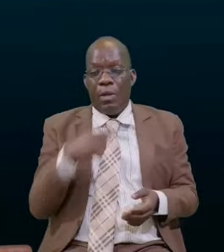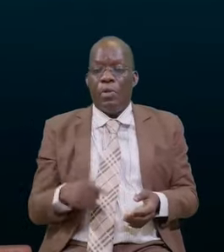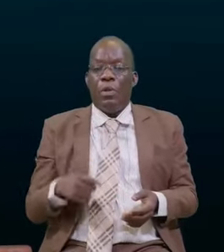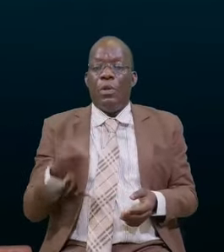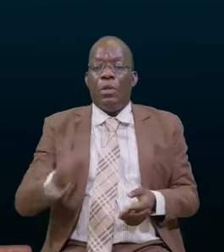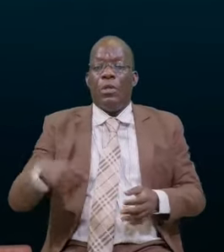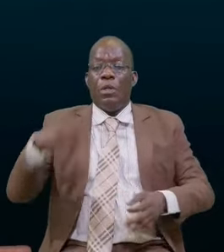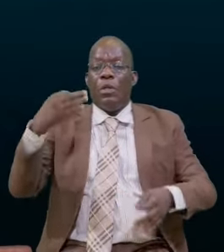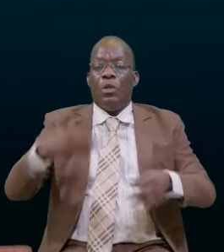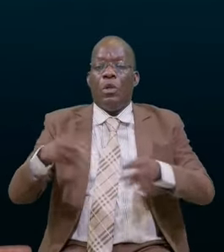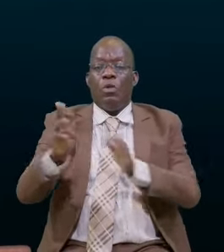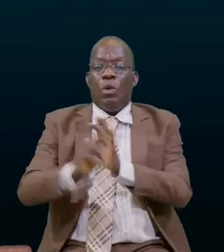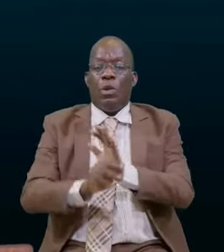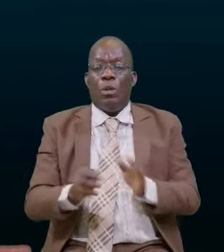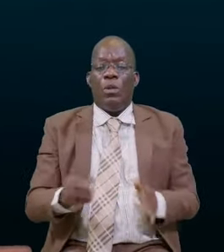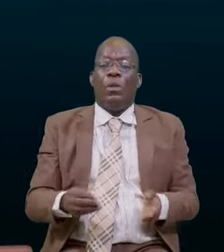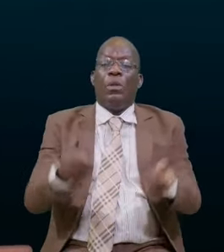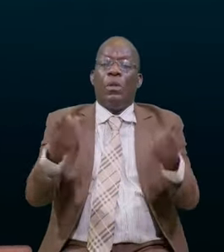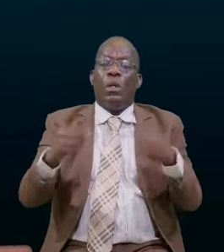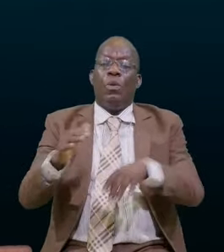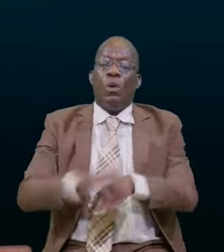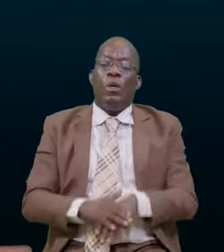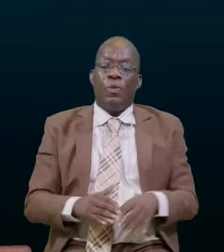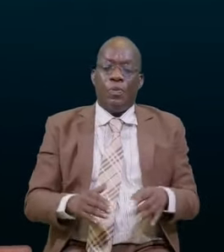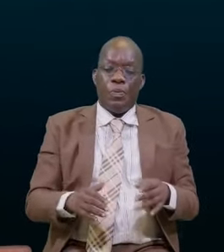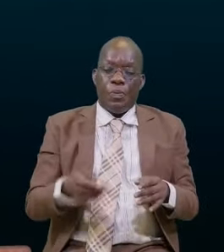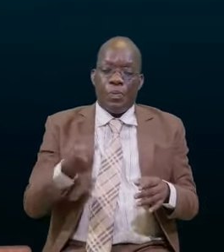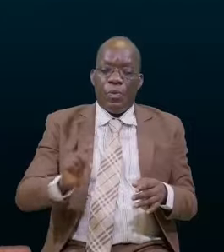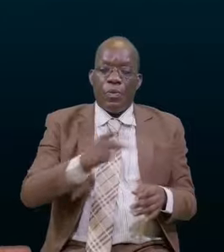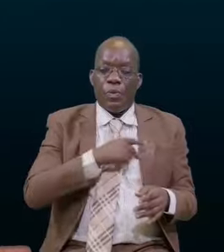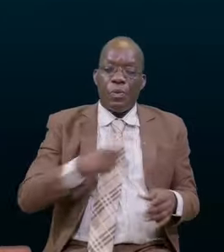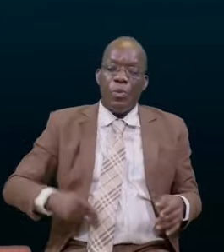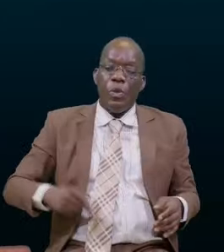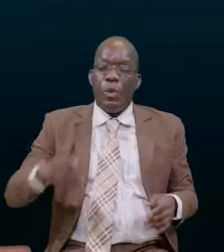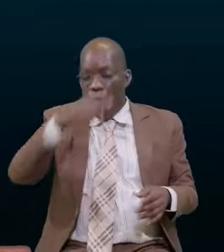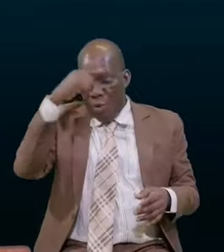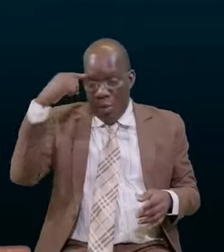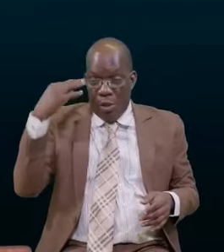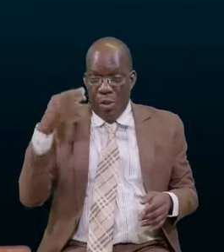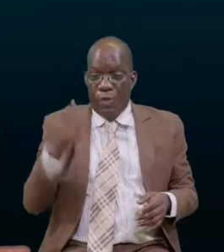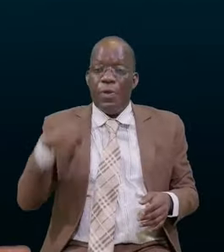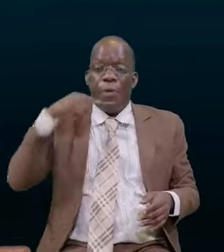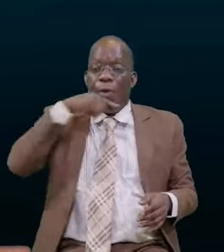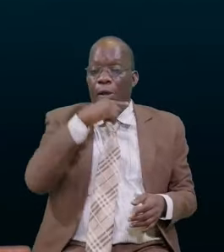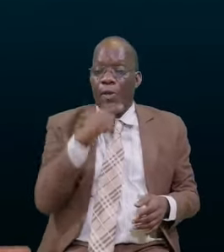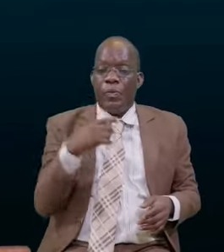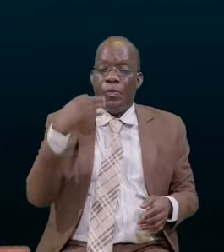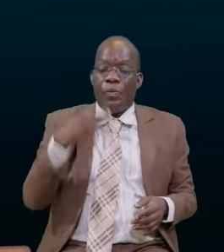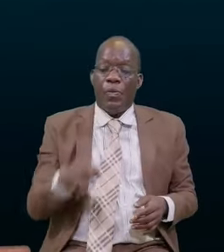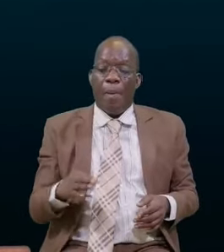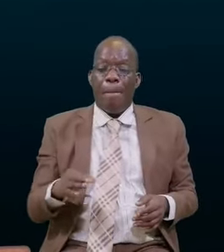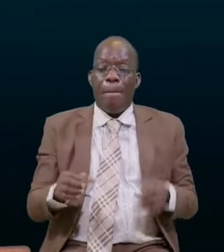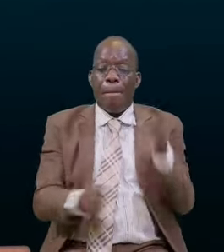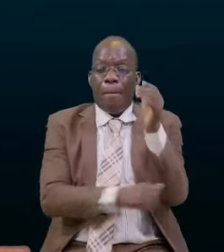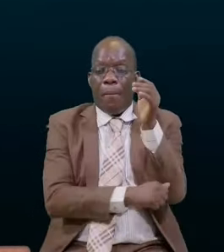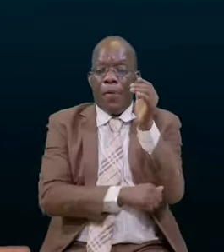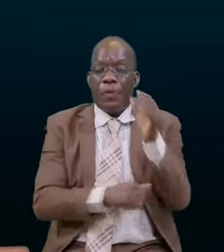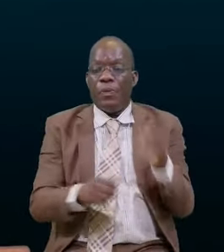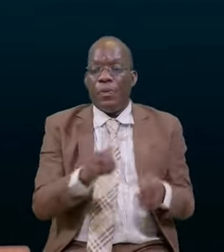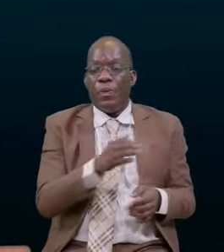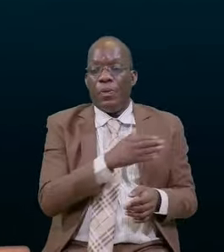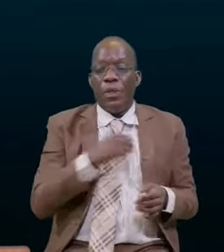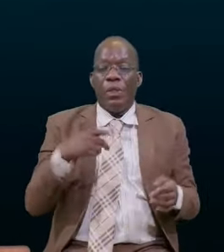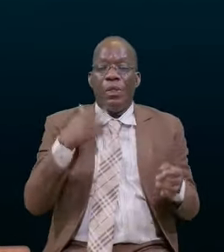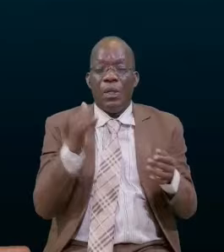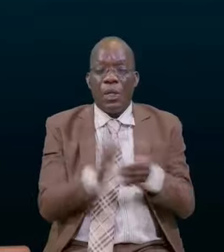Upon AB because of the lies of Abraham and there some people justify themselves they say at least Abraham was a